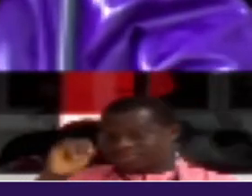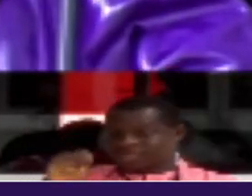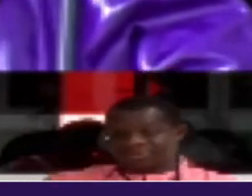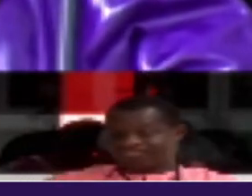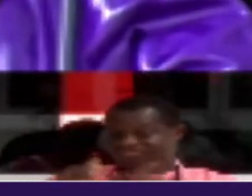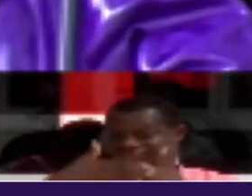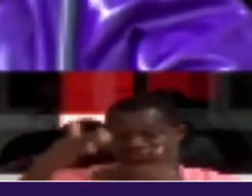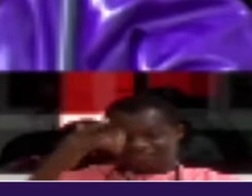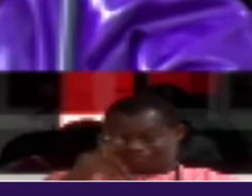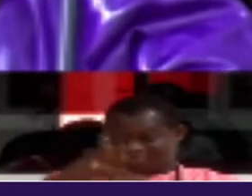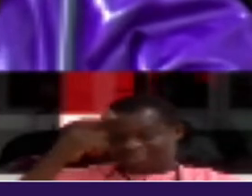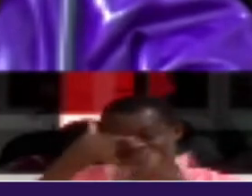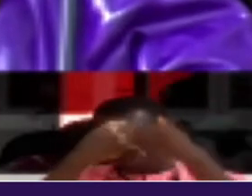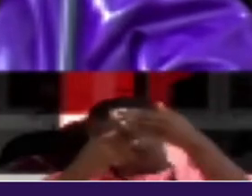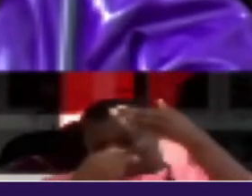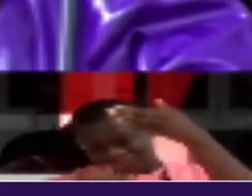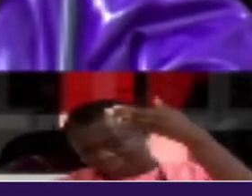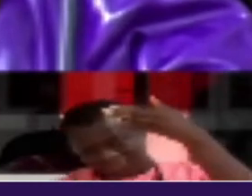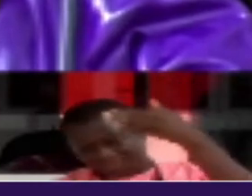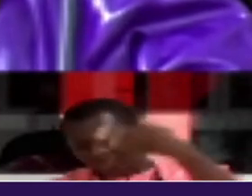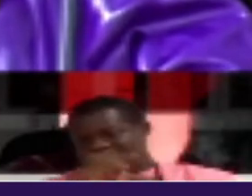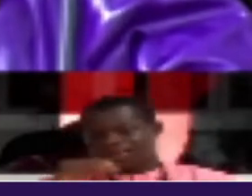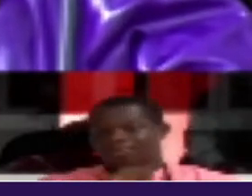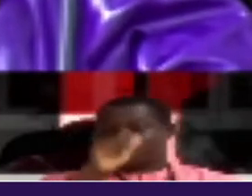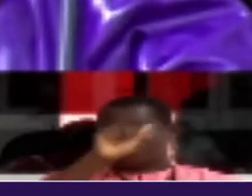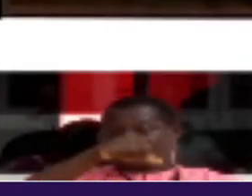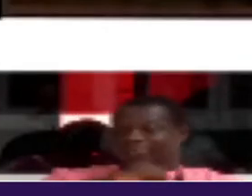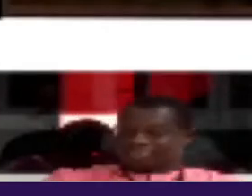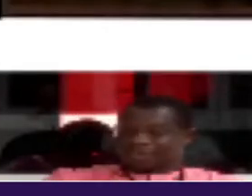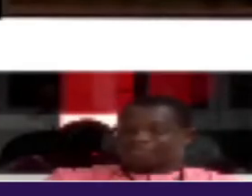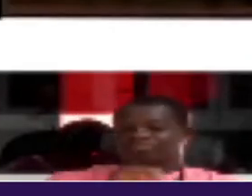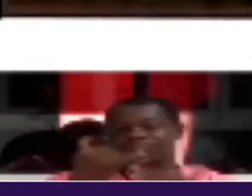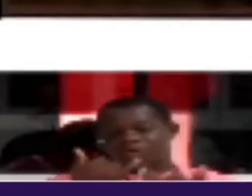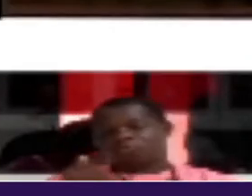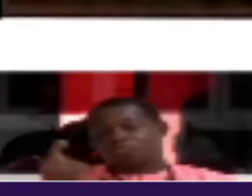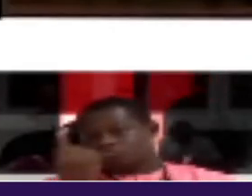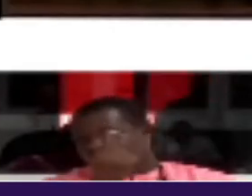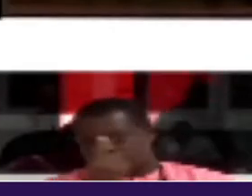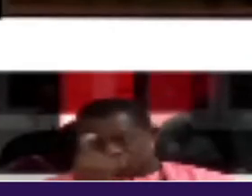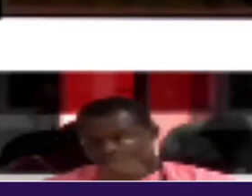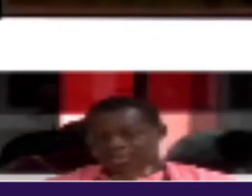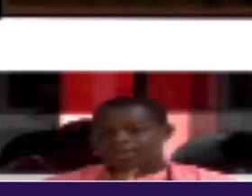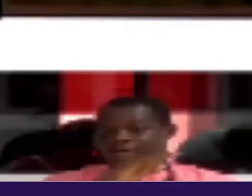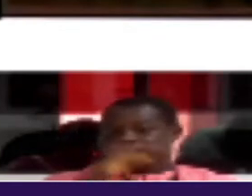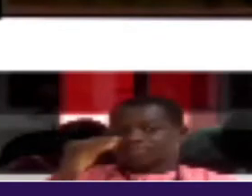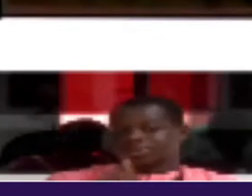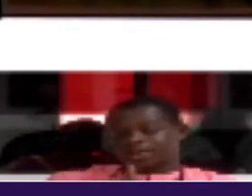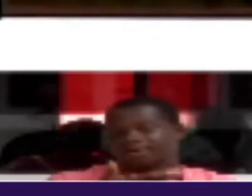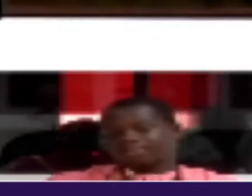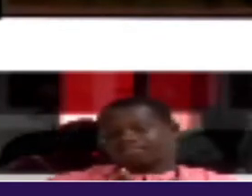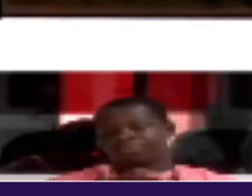Bari, and Yusuf Asane, and yourself. Mm. Those are the only names I have.